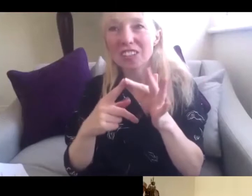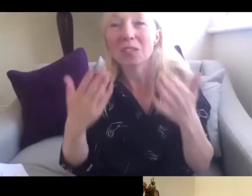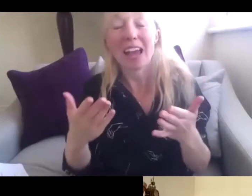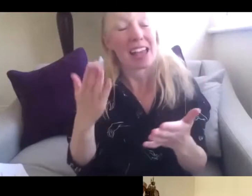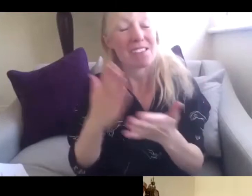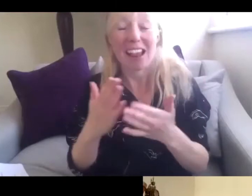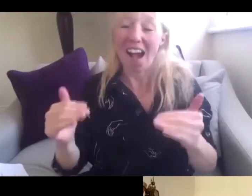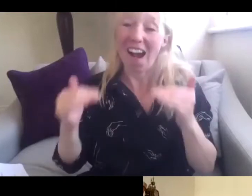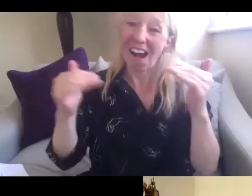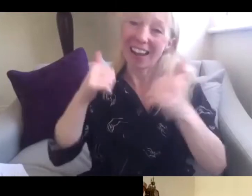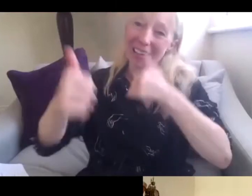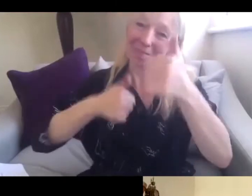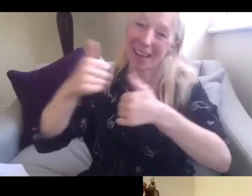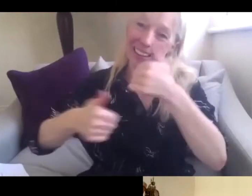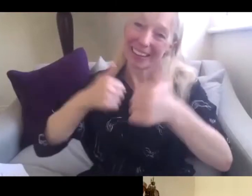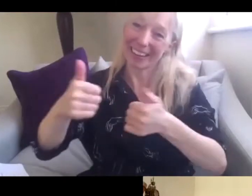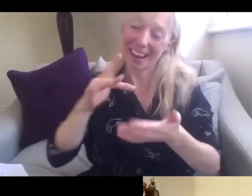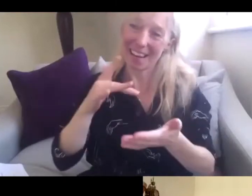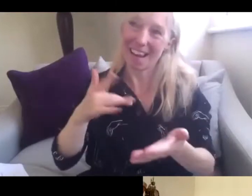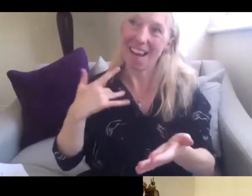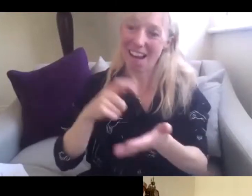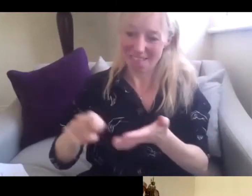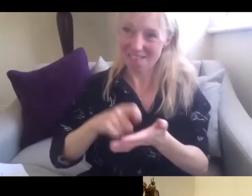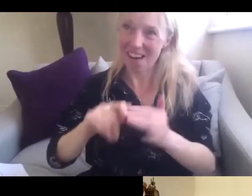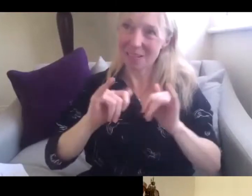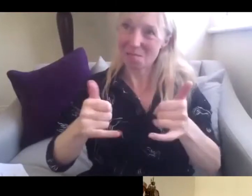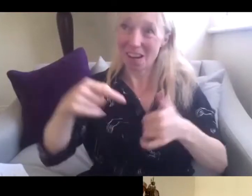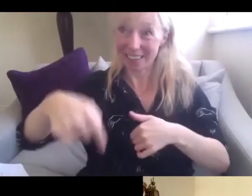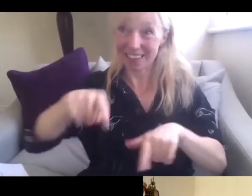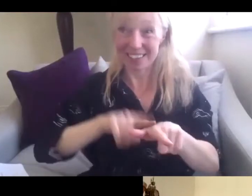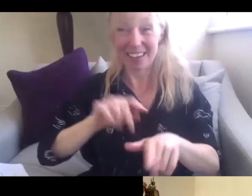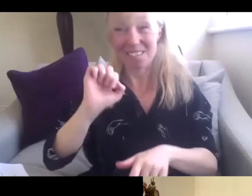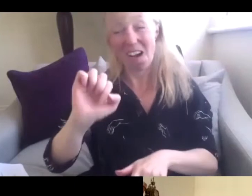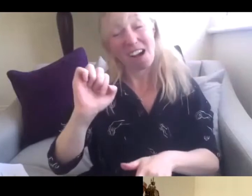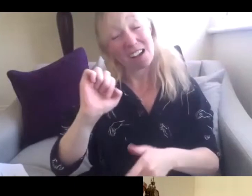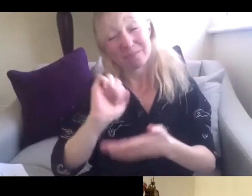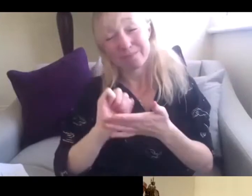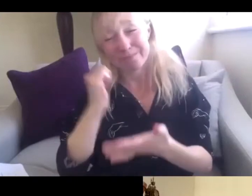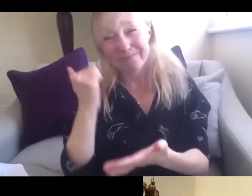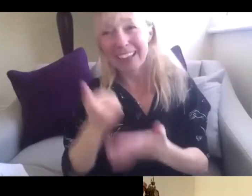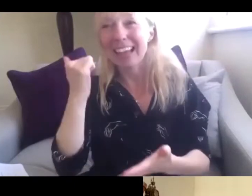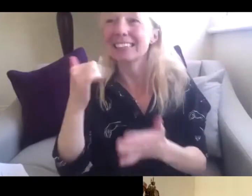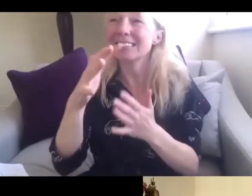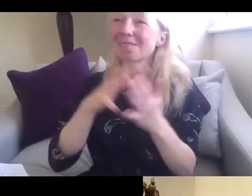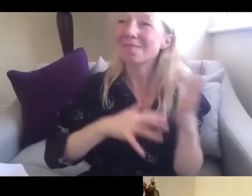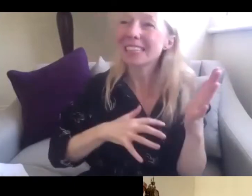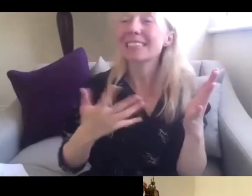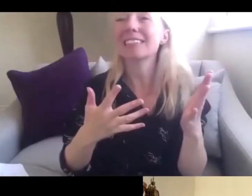in our Life Writing Prize this year for her fantastic piece, For the Flesh is Sour.